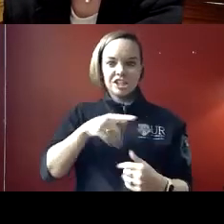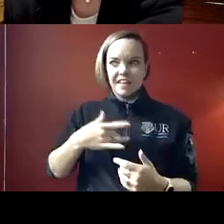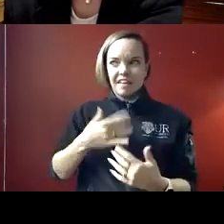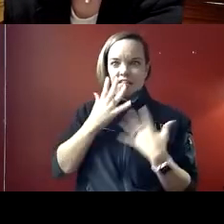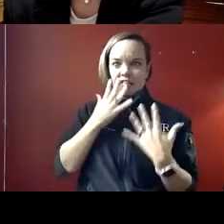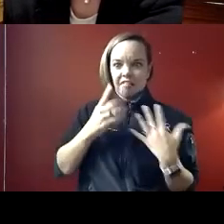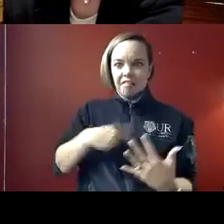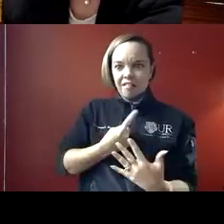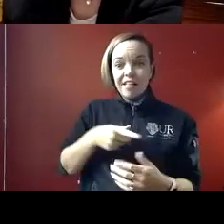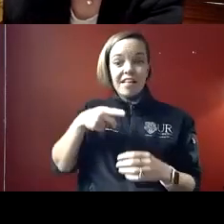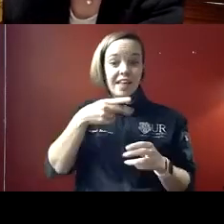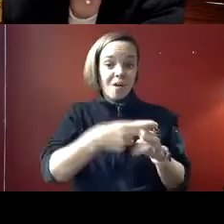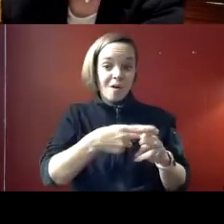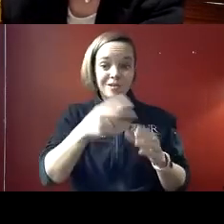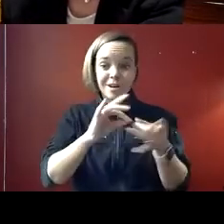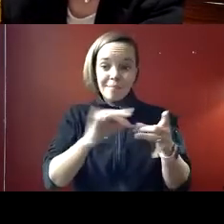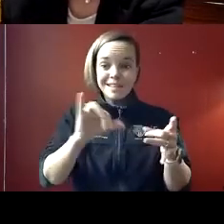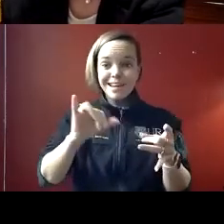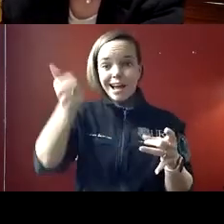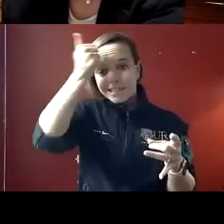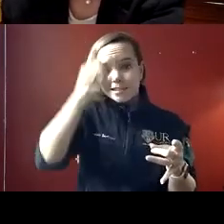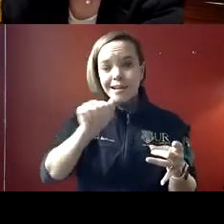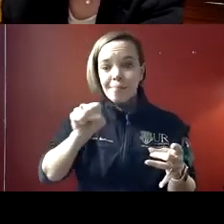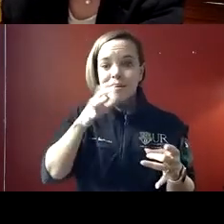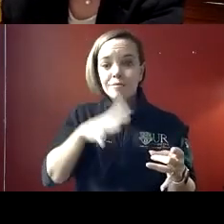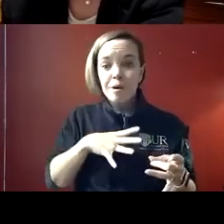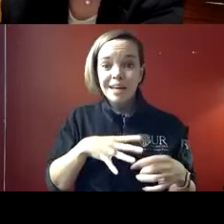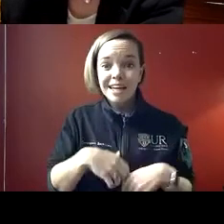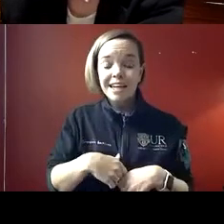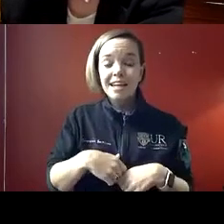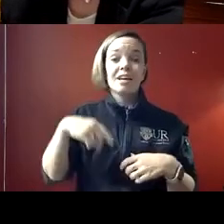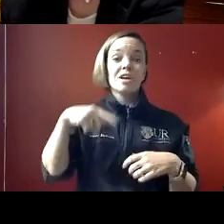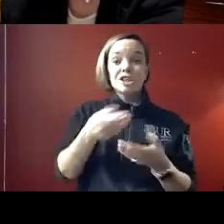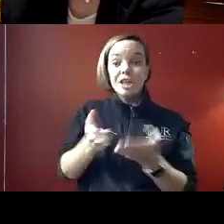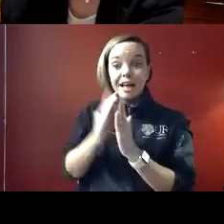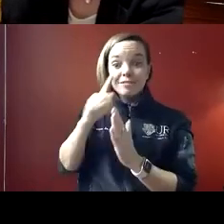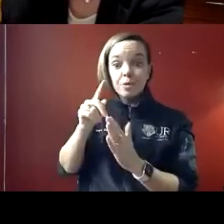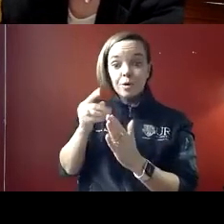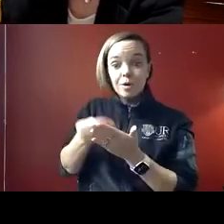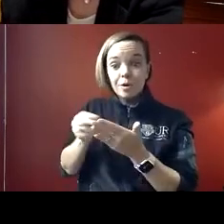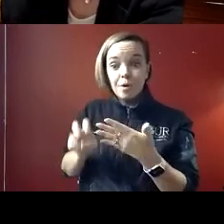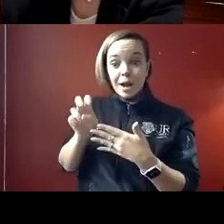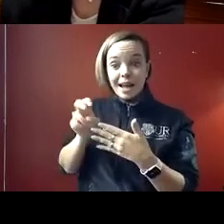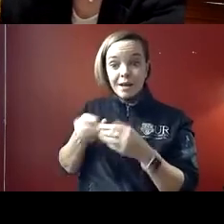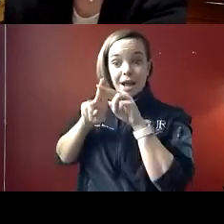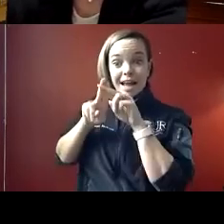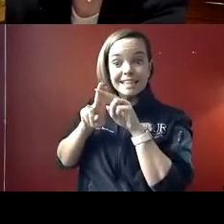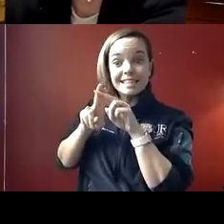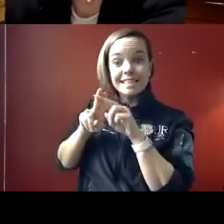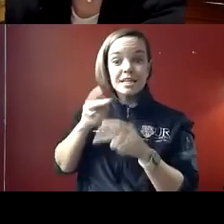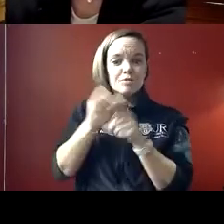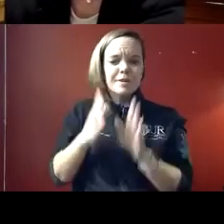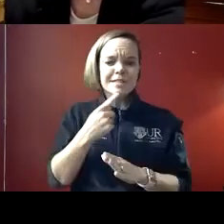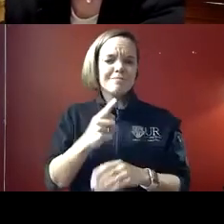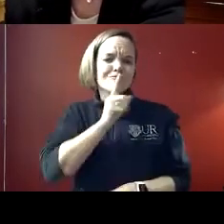like a dumbass woman. You know, when she asked for a raise, the supervisor said, sure, you know,